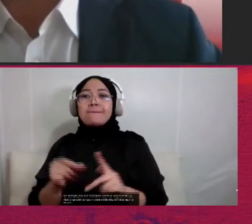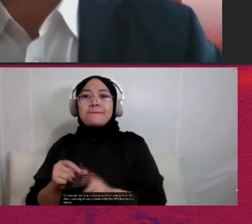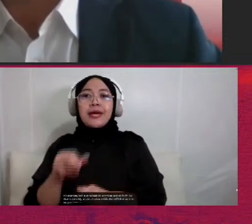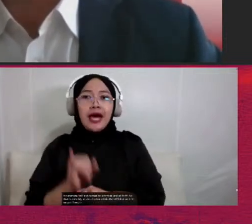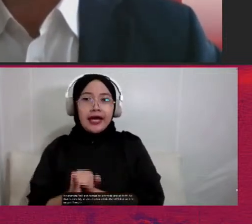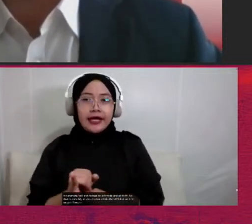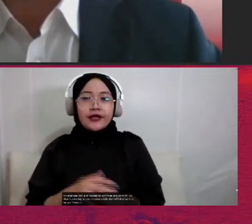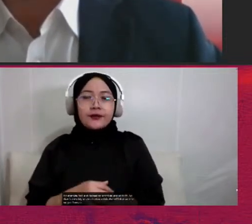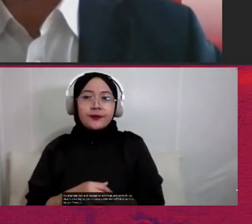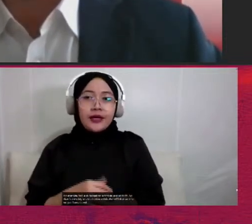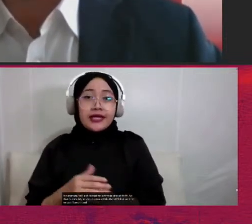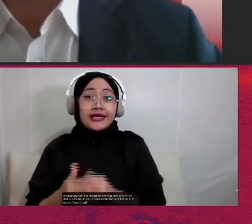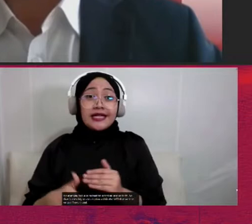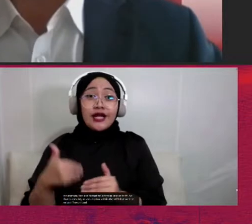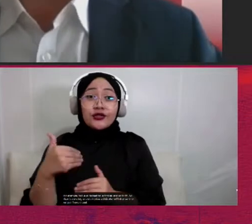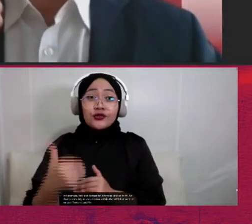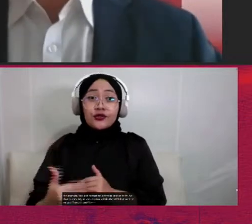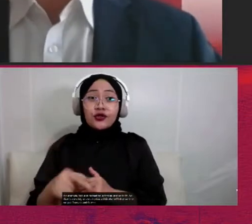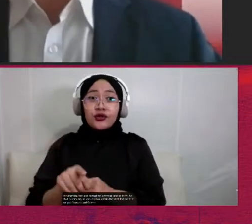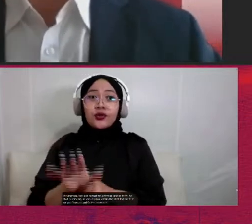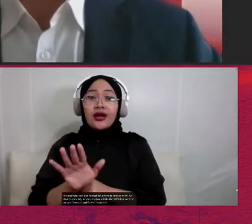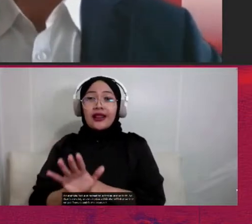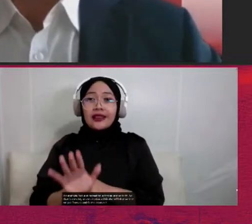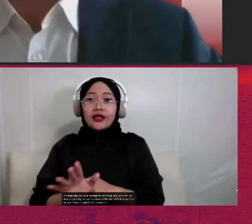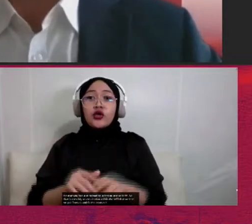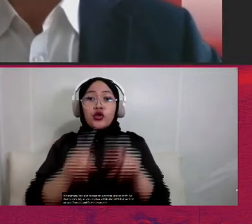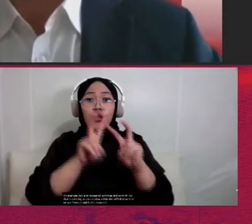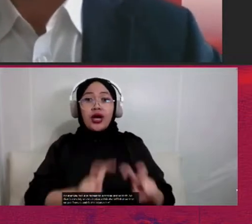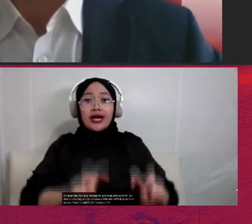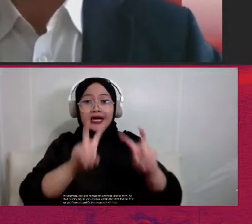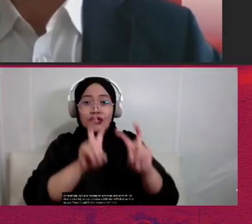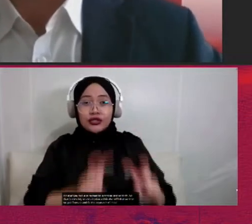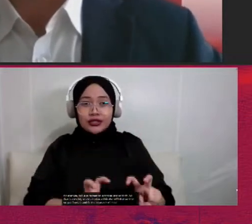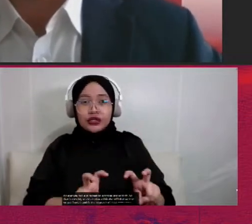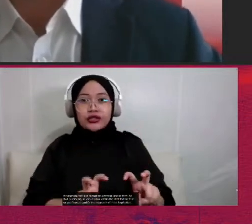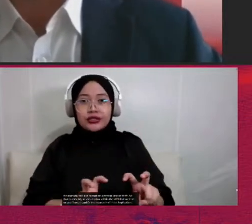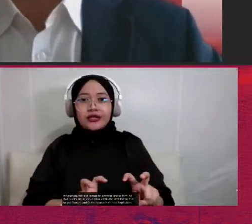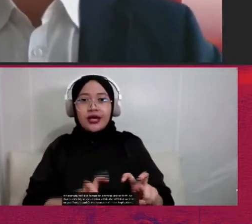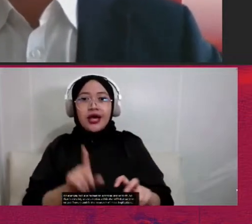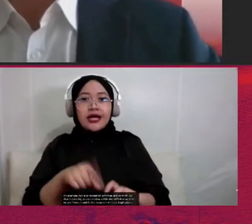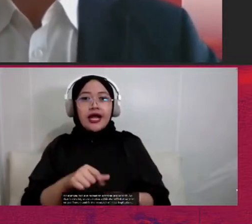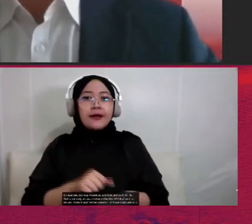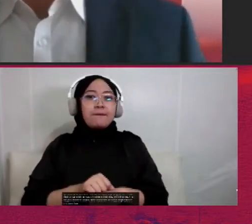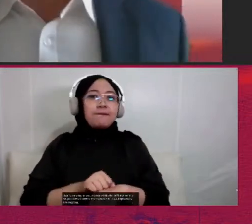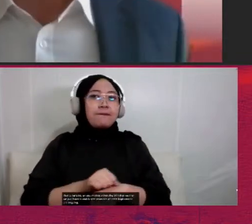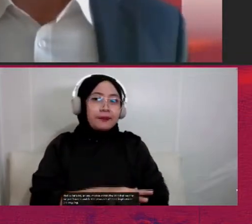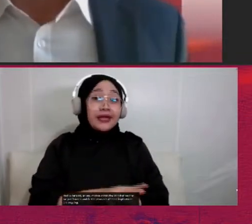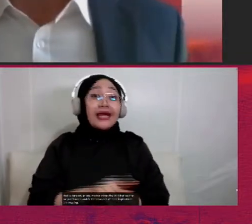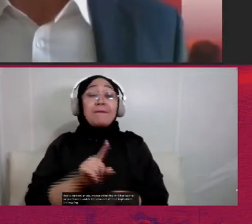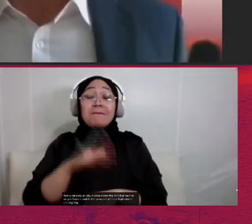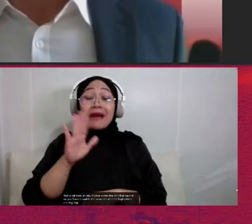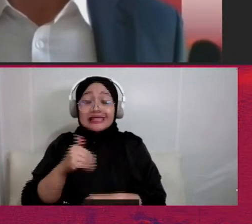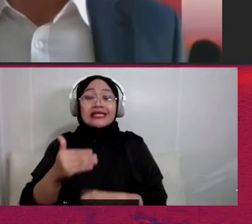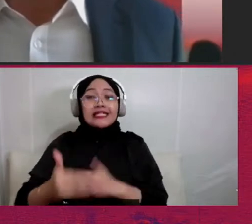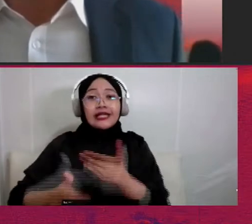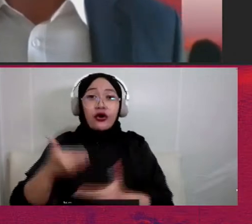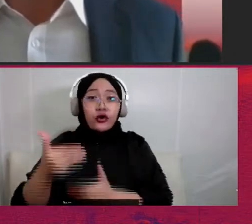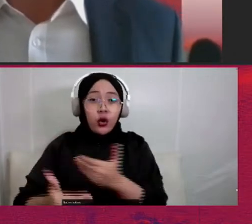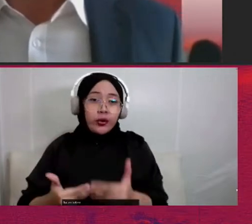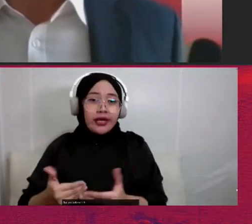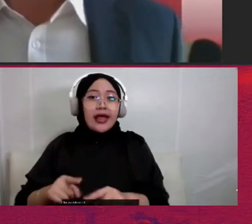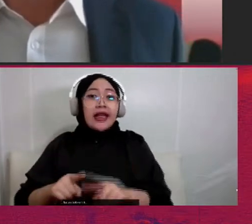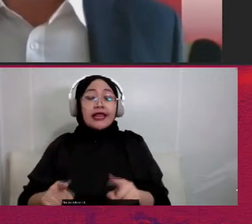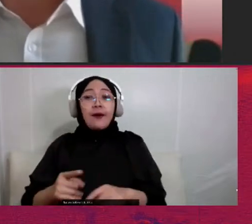put forward, and further research of these implications are ongoing. But we